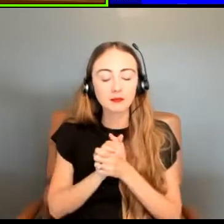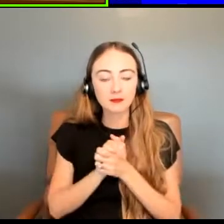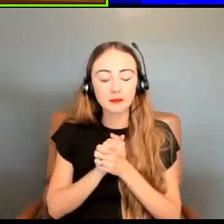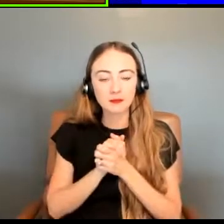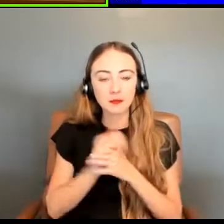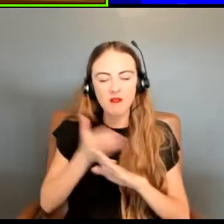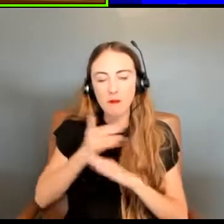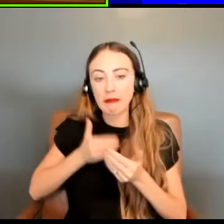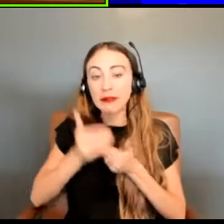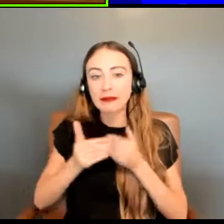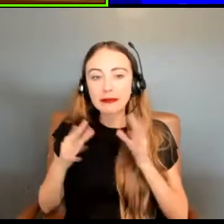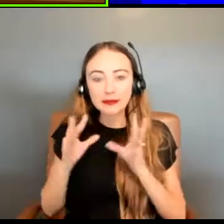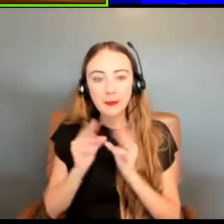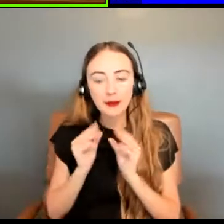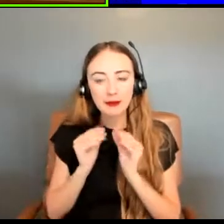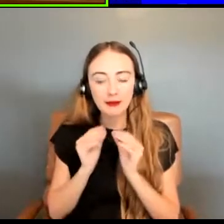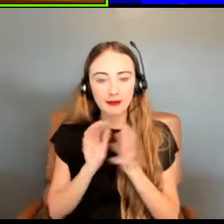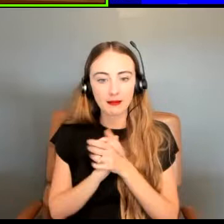next meeting.